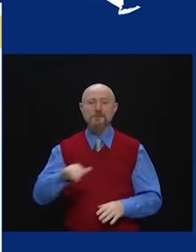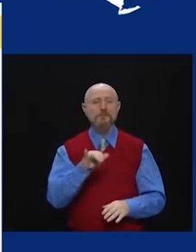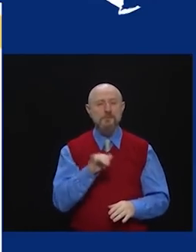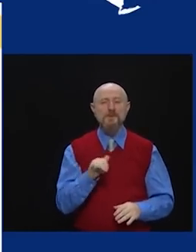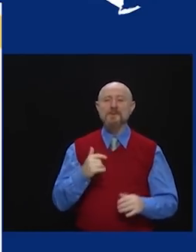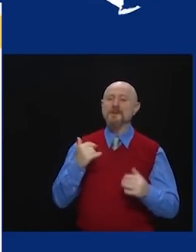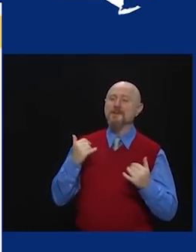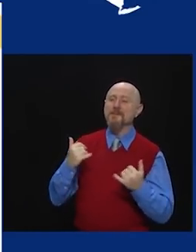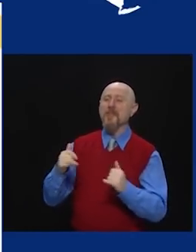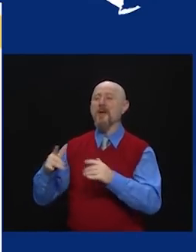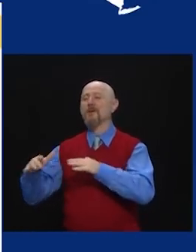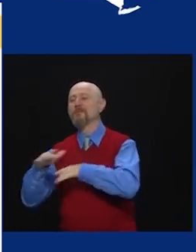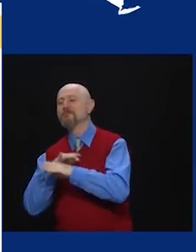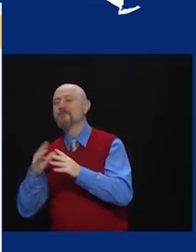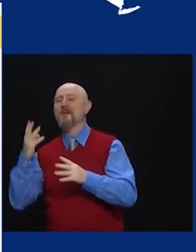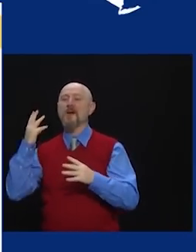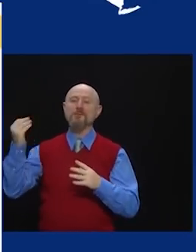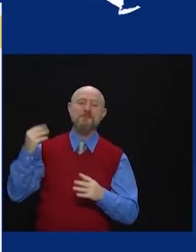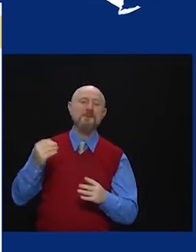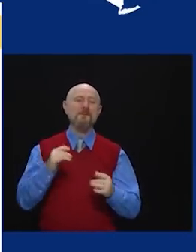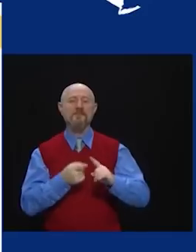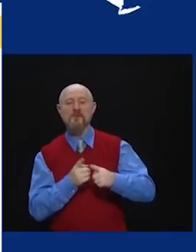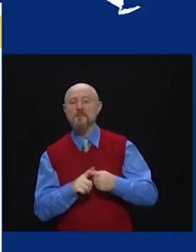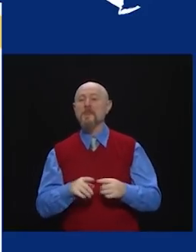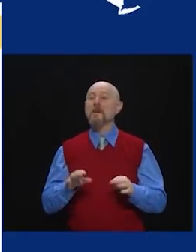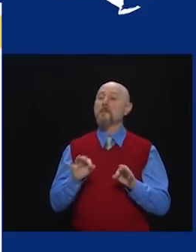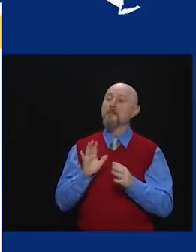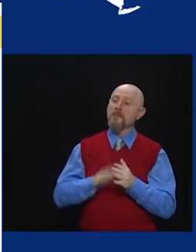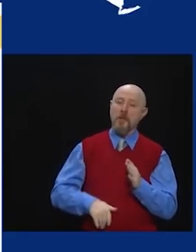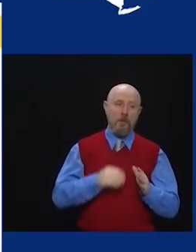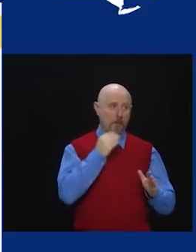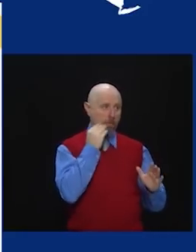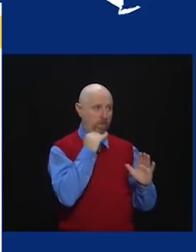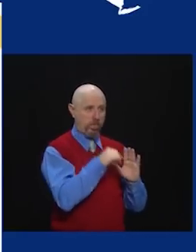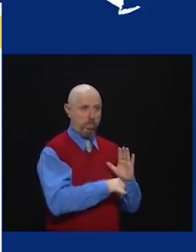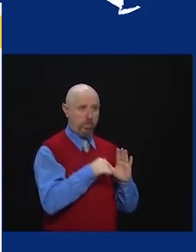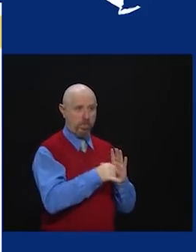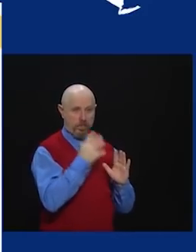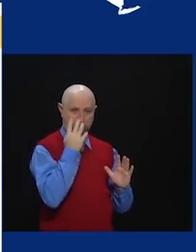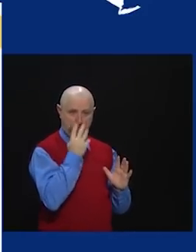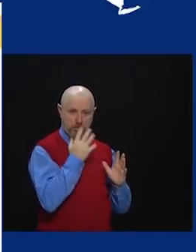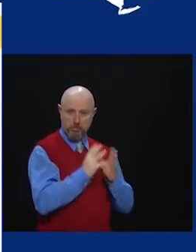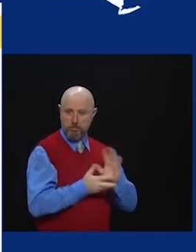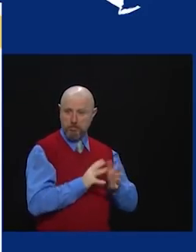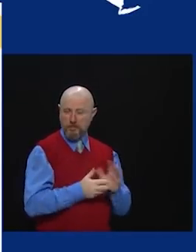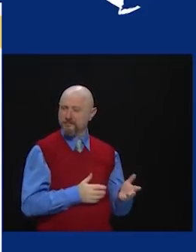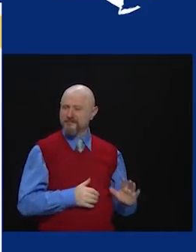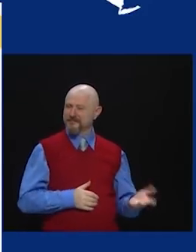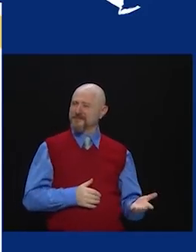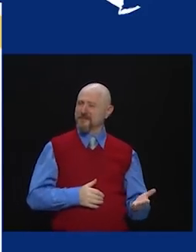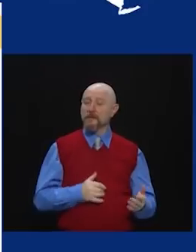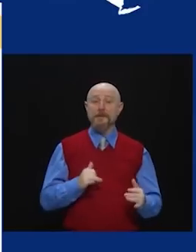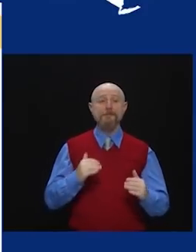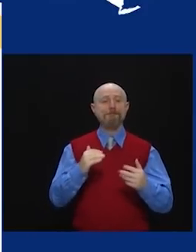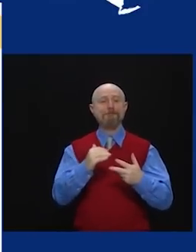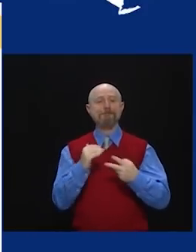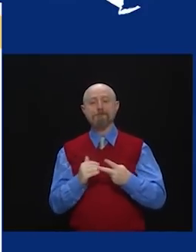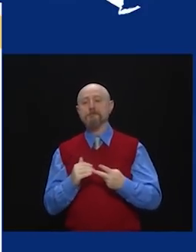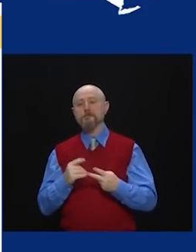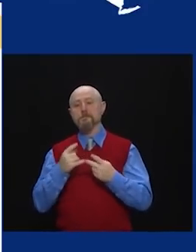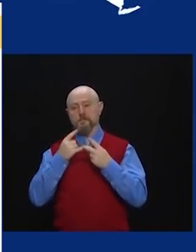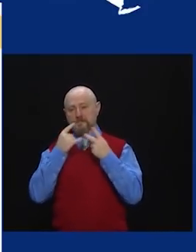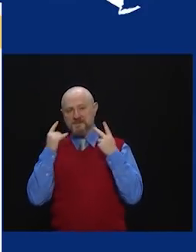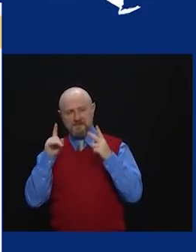home. So number two, keep wearing masks and testing. We'll talk more about that. 3, we're going to focus on preventing severe illness and